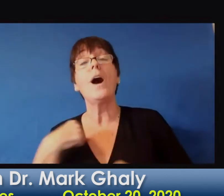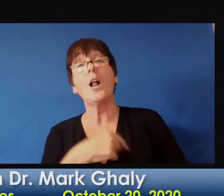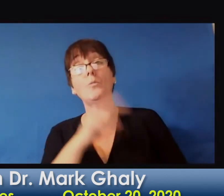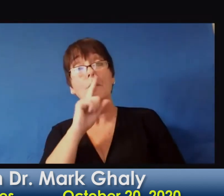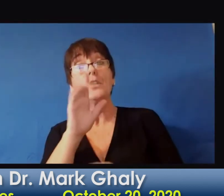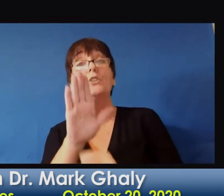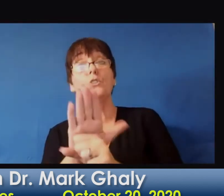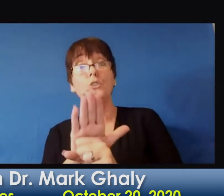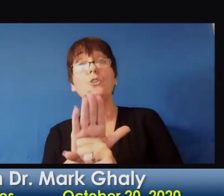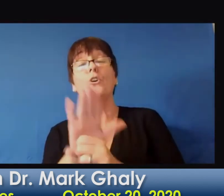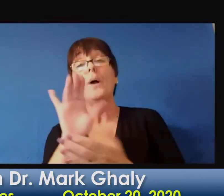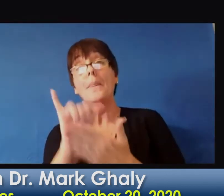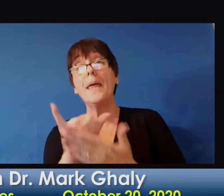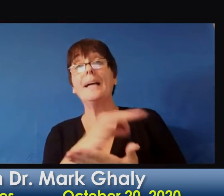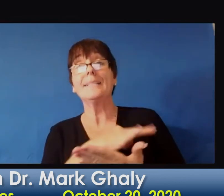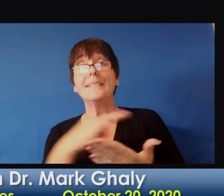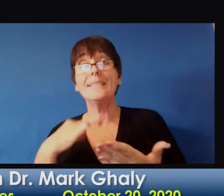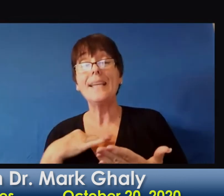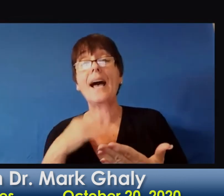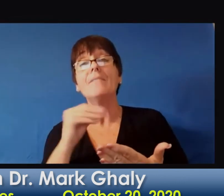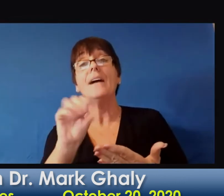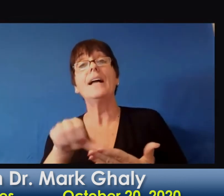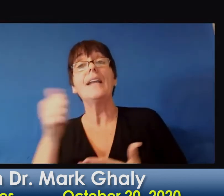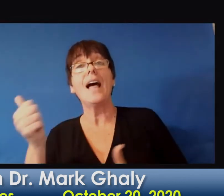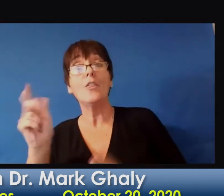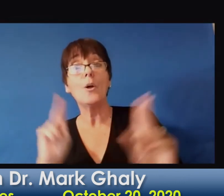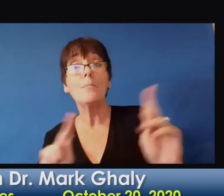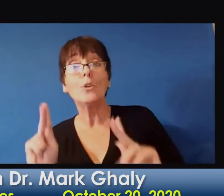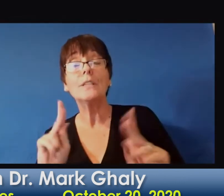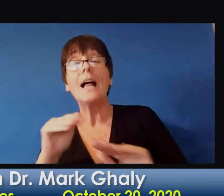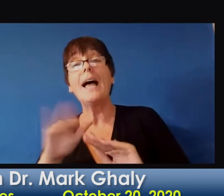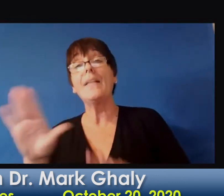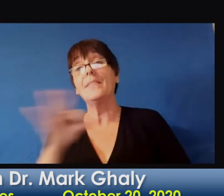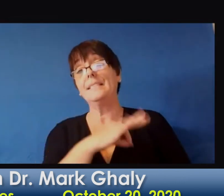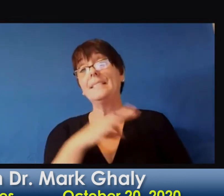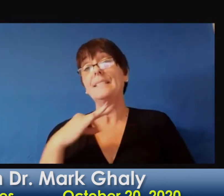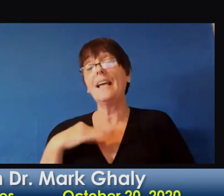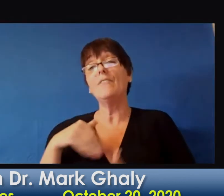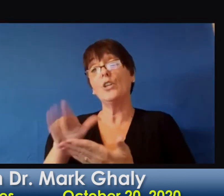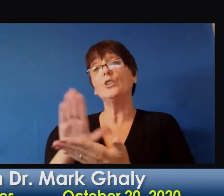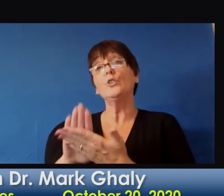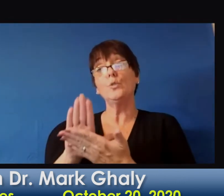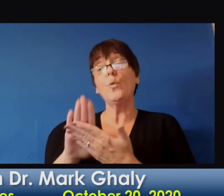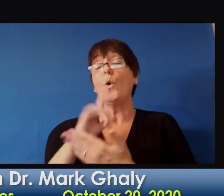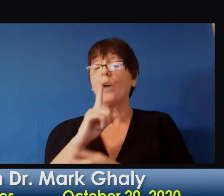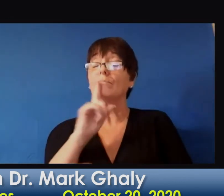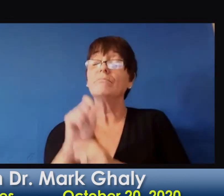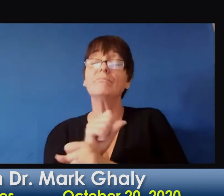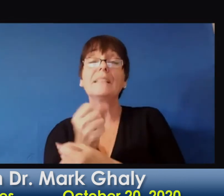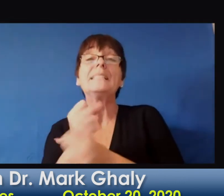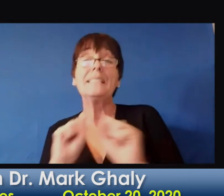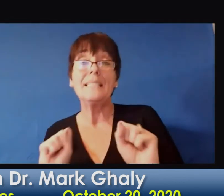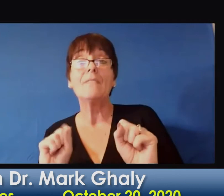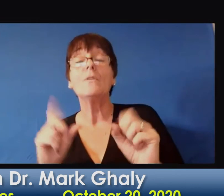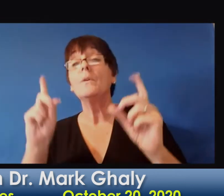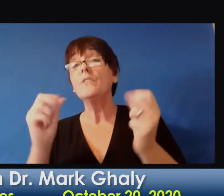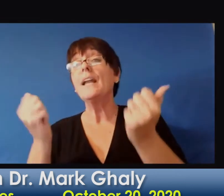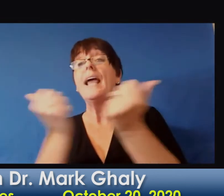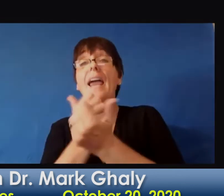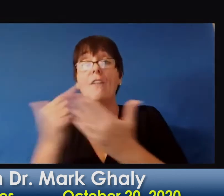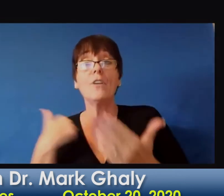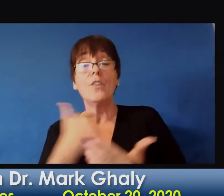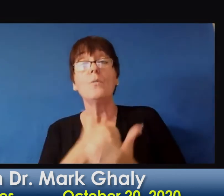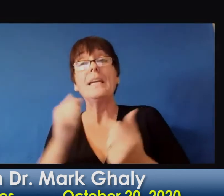that staff and other personnel at the schools are indeed safe, and that we've done all we can to